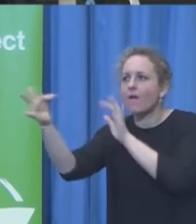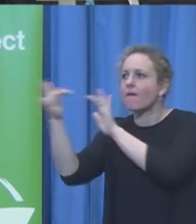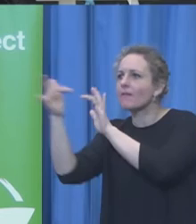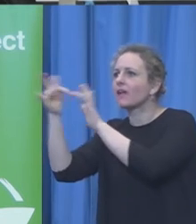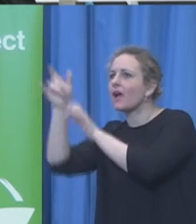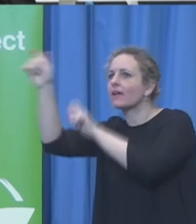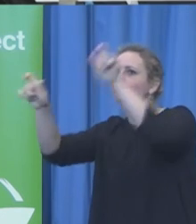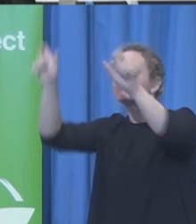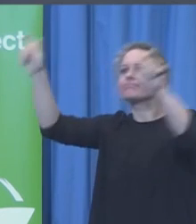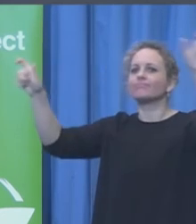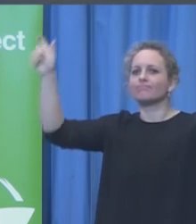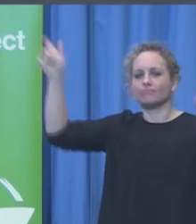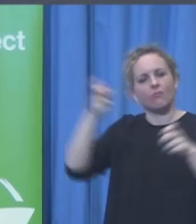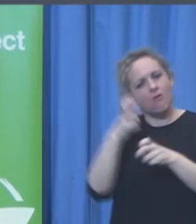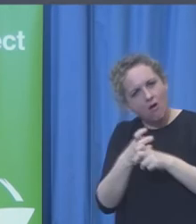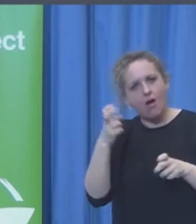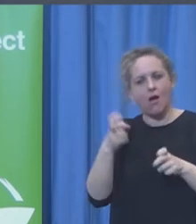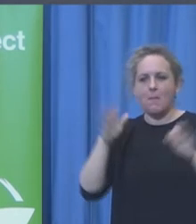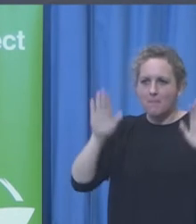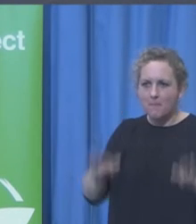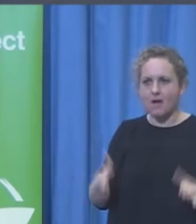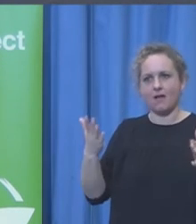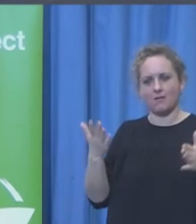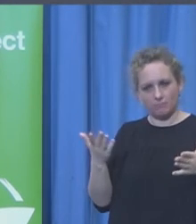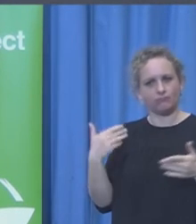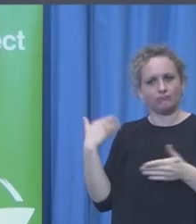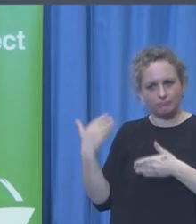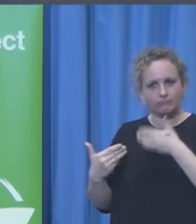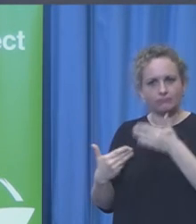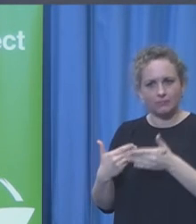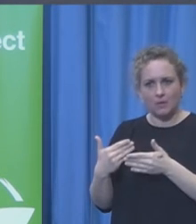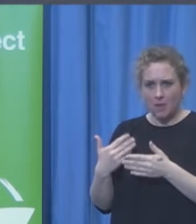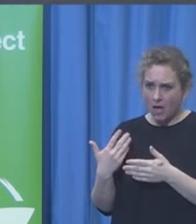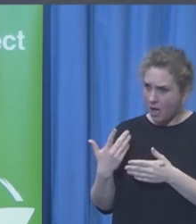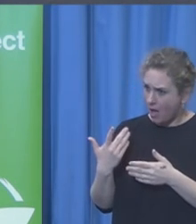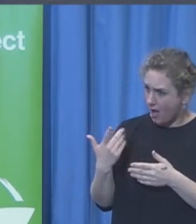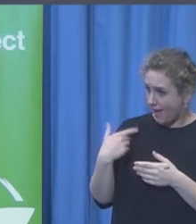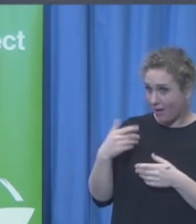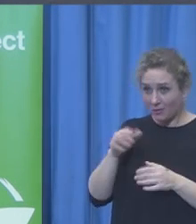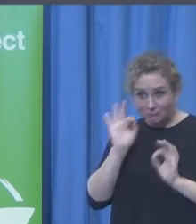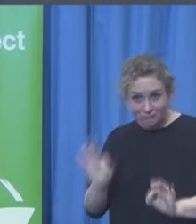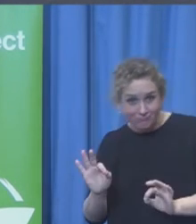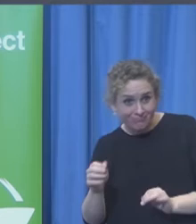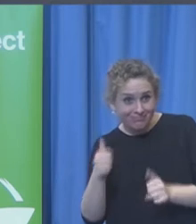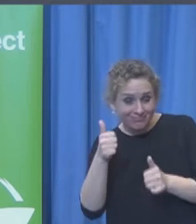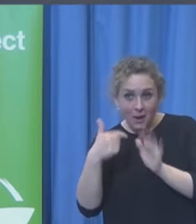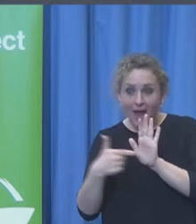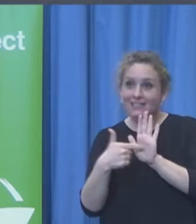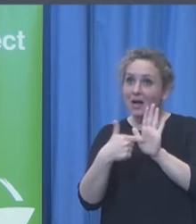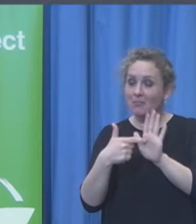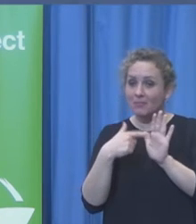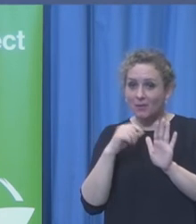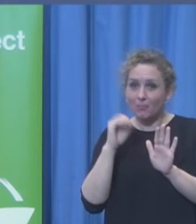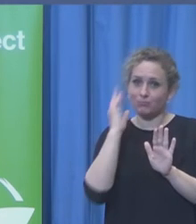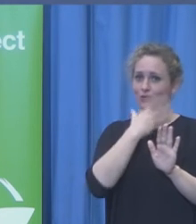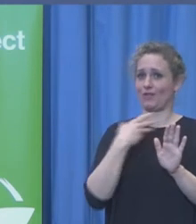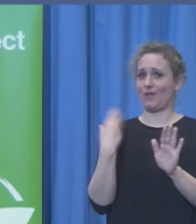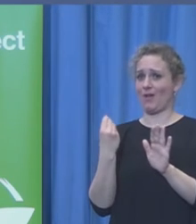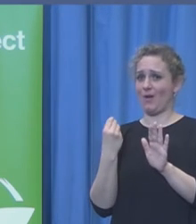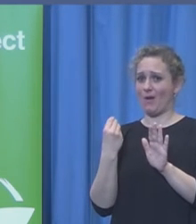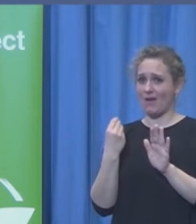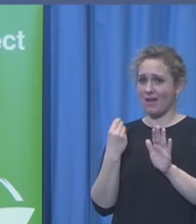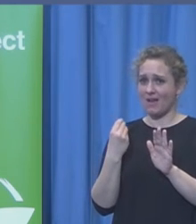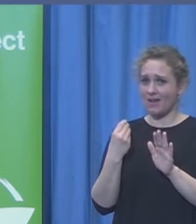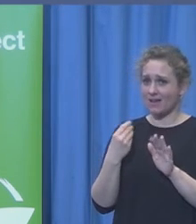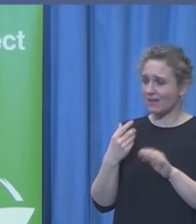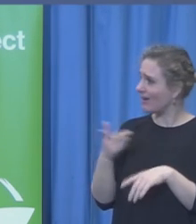Thank you very much to wonderful best practices from Austria. So please write more letters. That seems